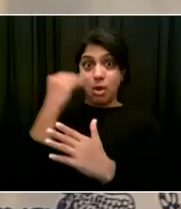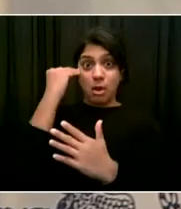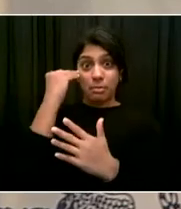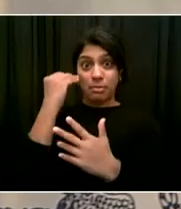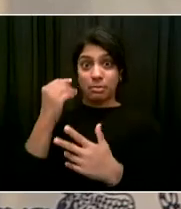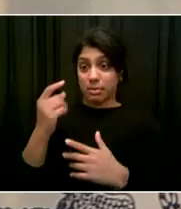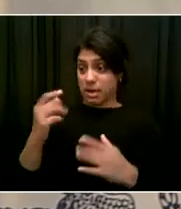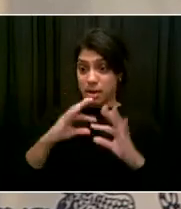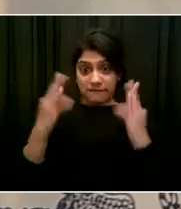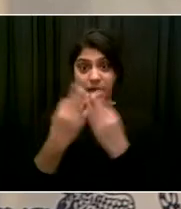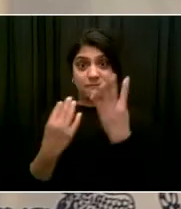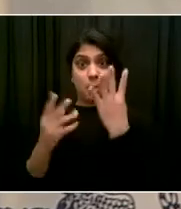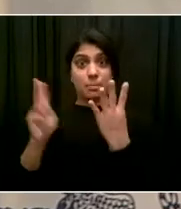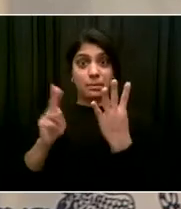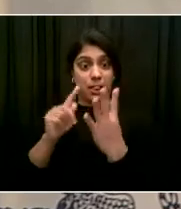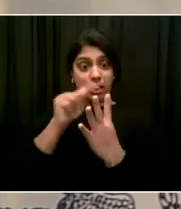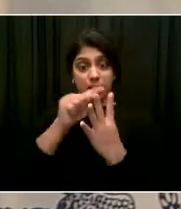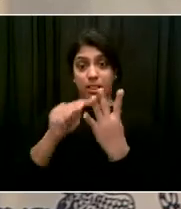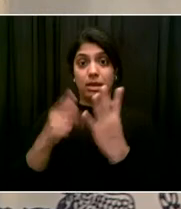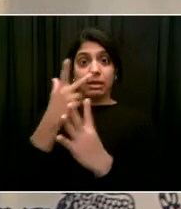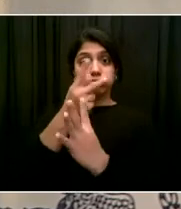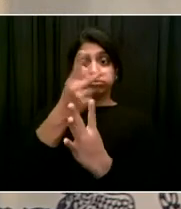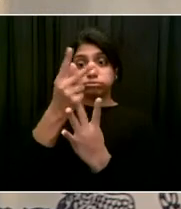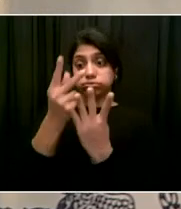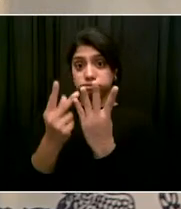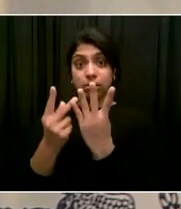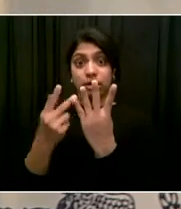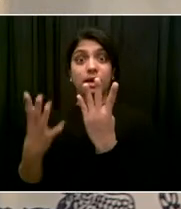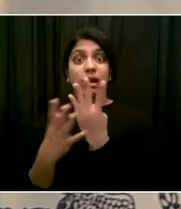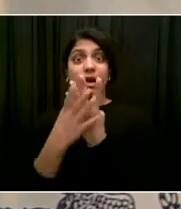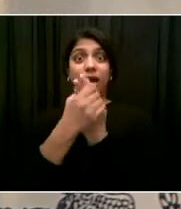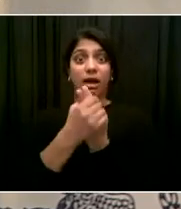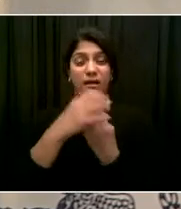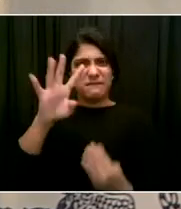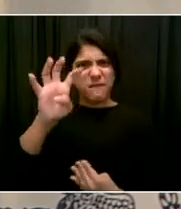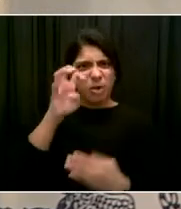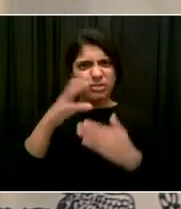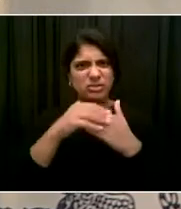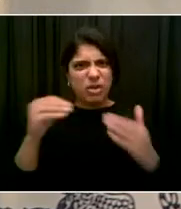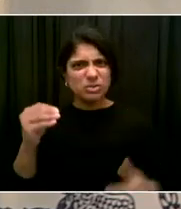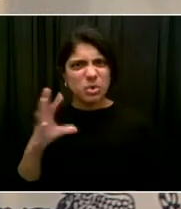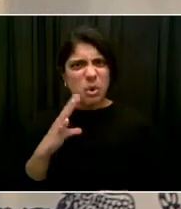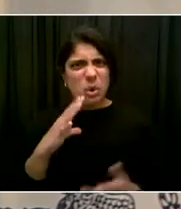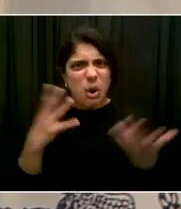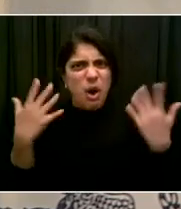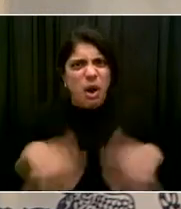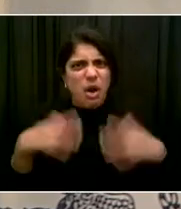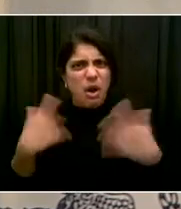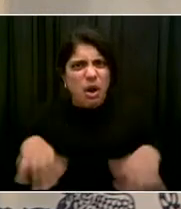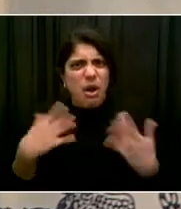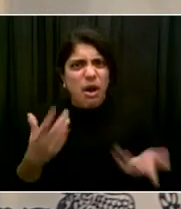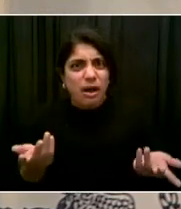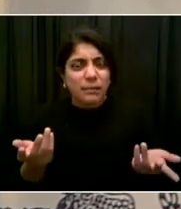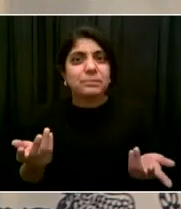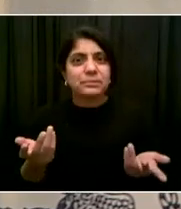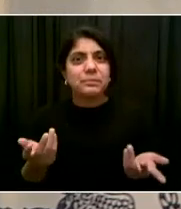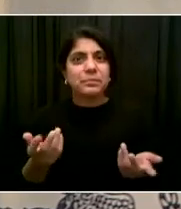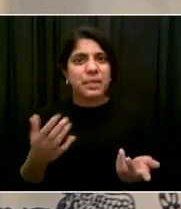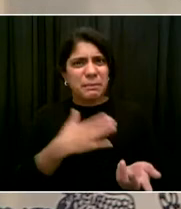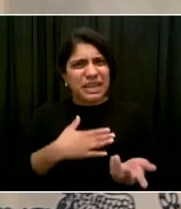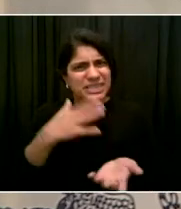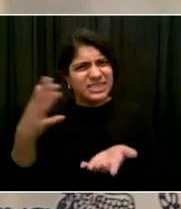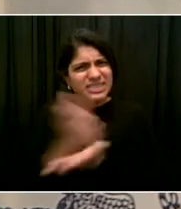nyc.gov/home vaccine to take advantage of that opportunity. And everyone, look, I'll just finish with this point. It's